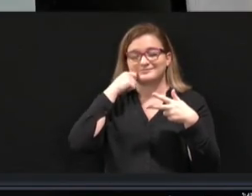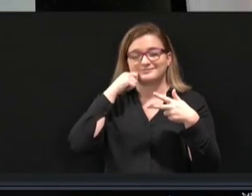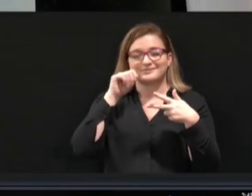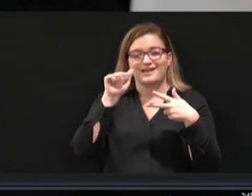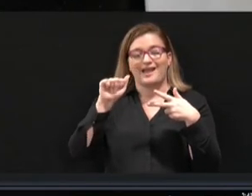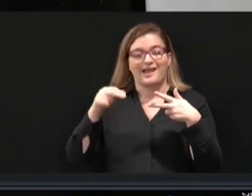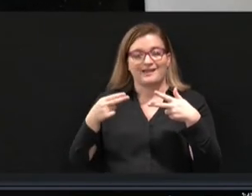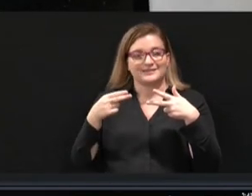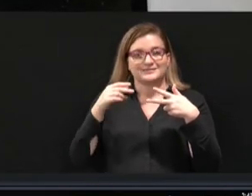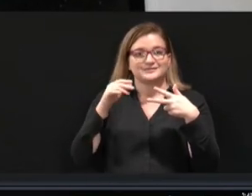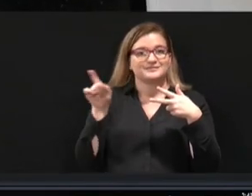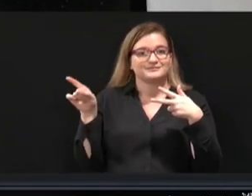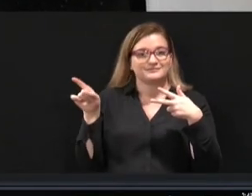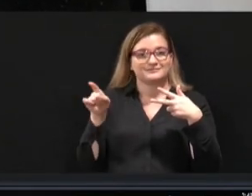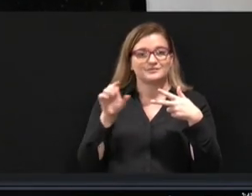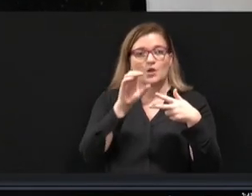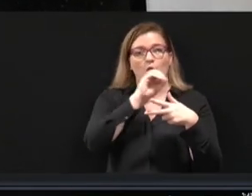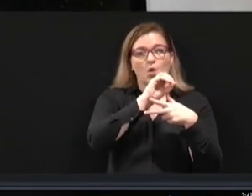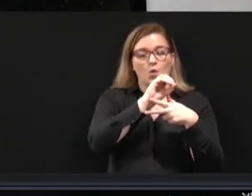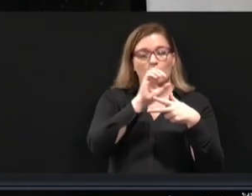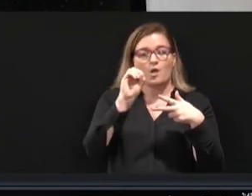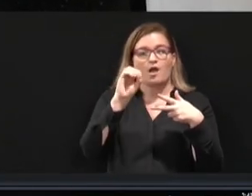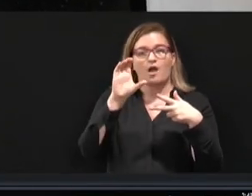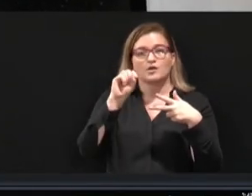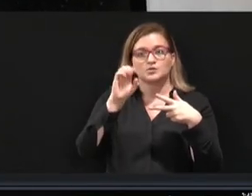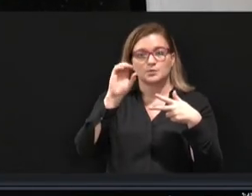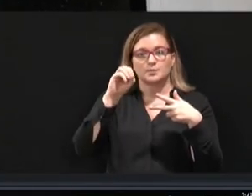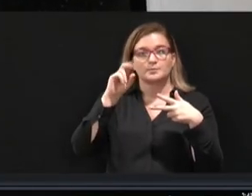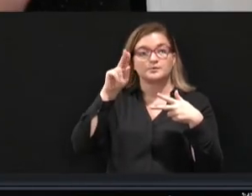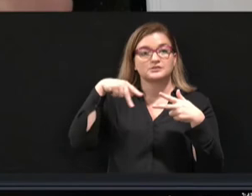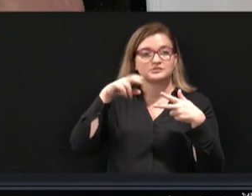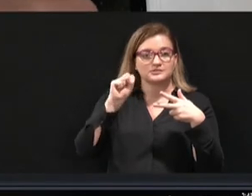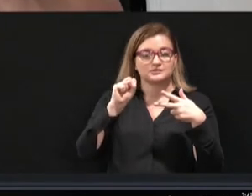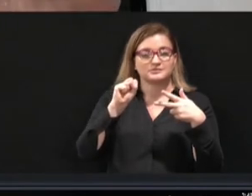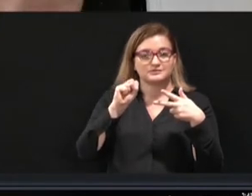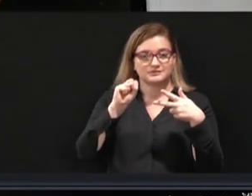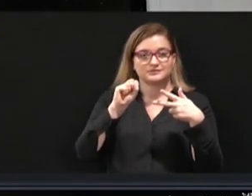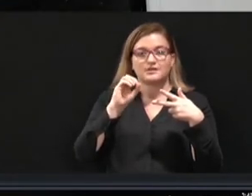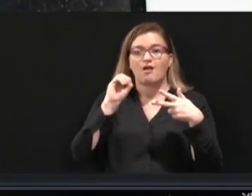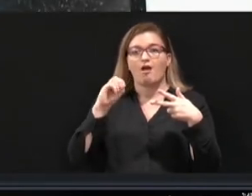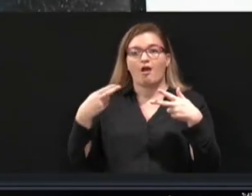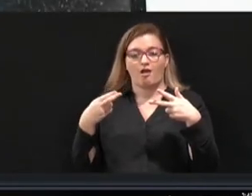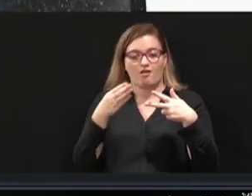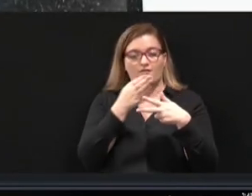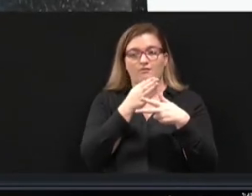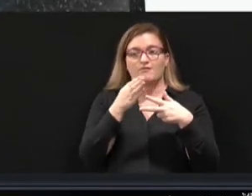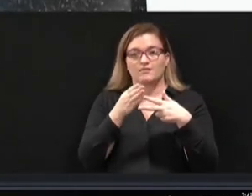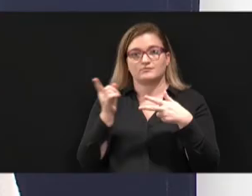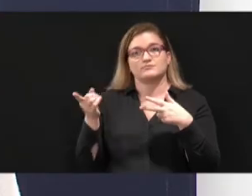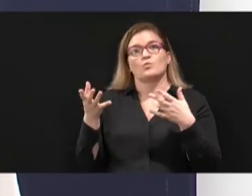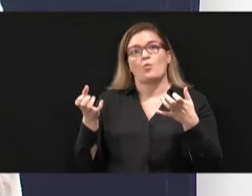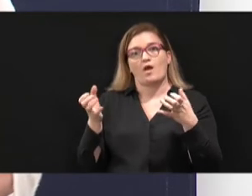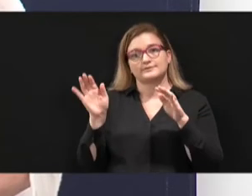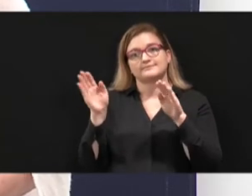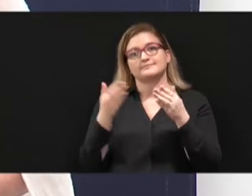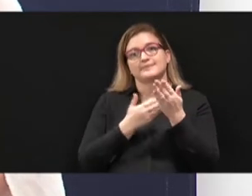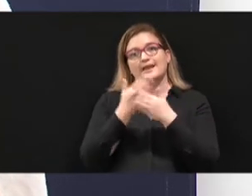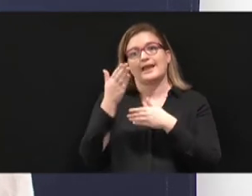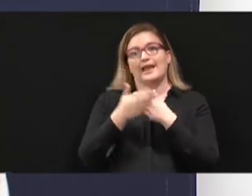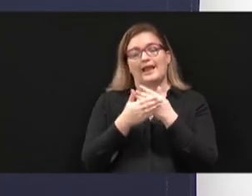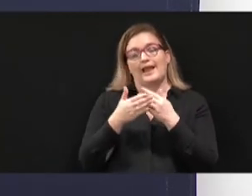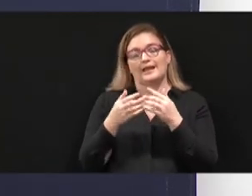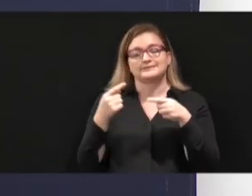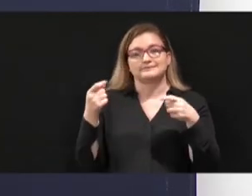O, octopus, ah. So we want those hand signals to definitely be done